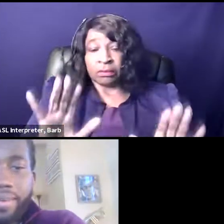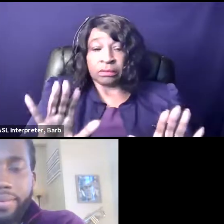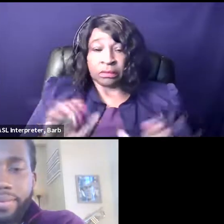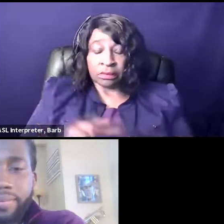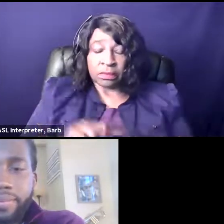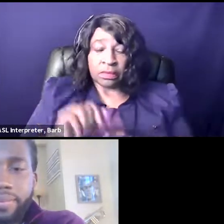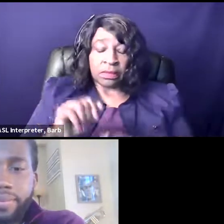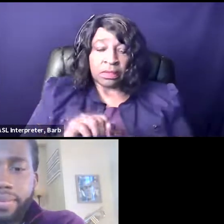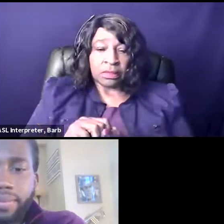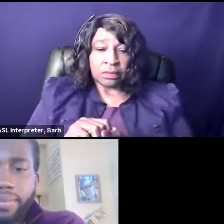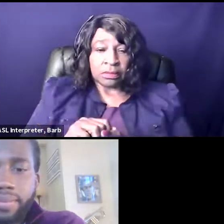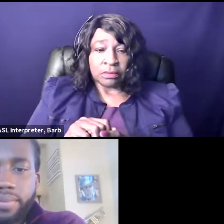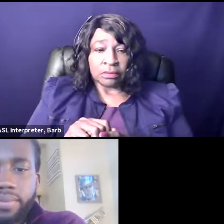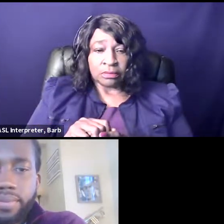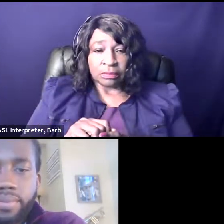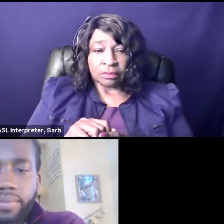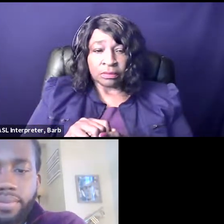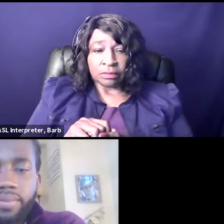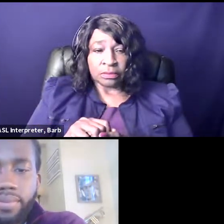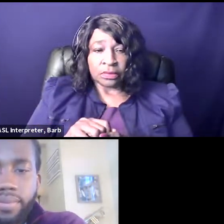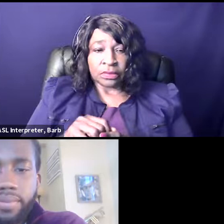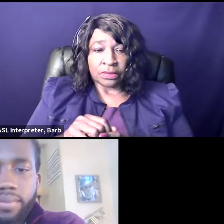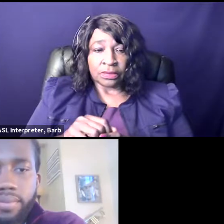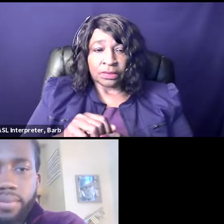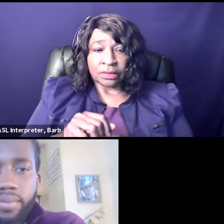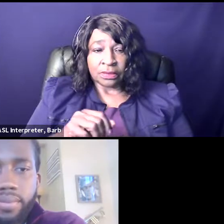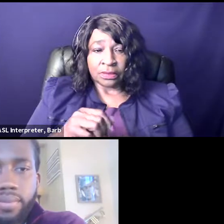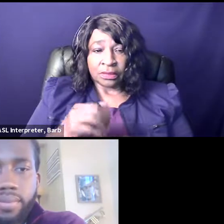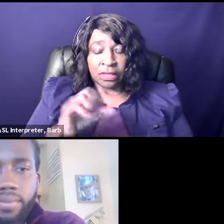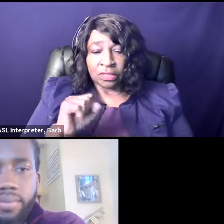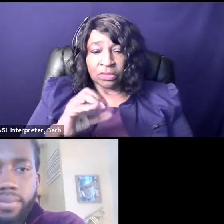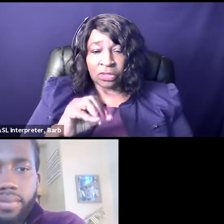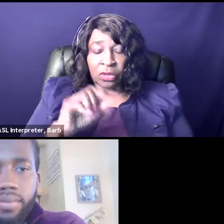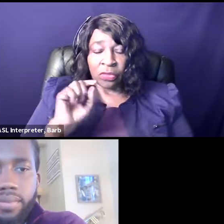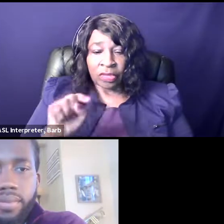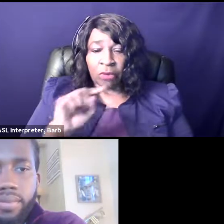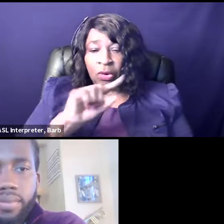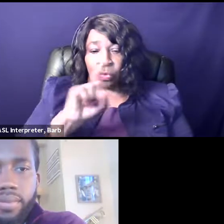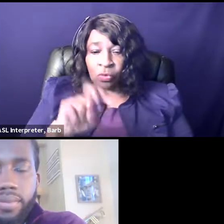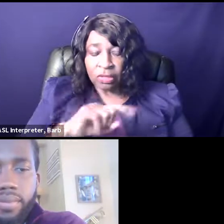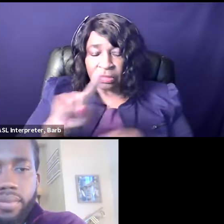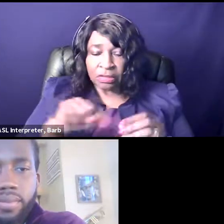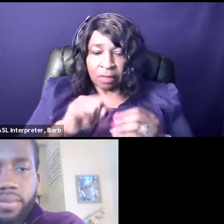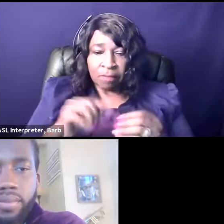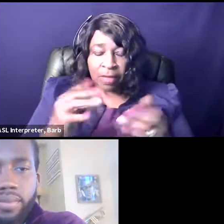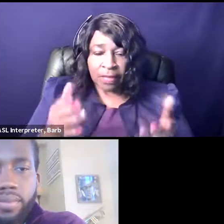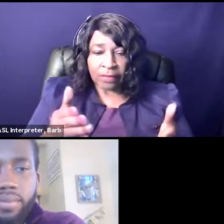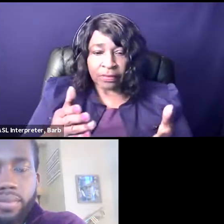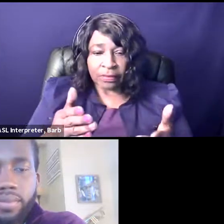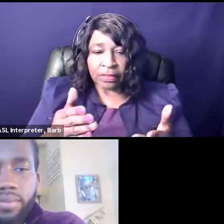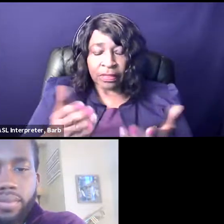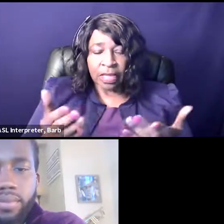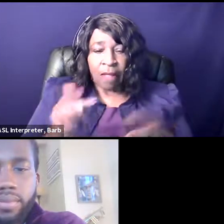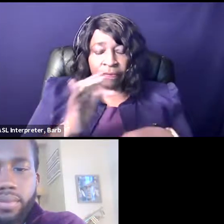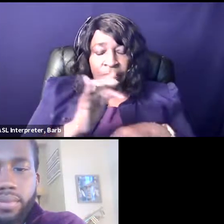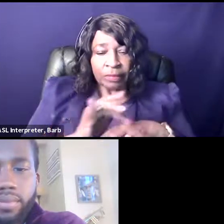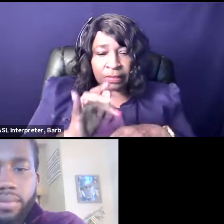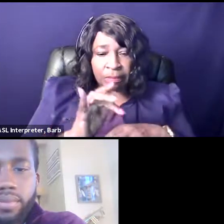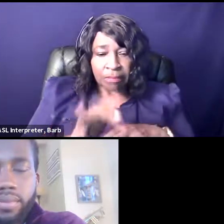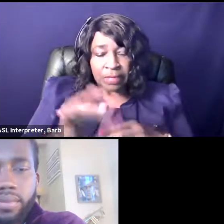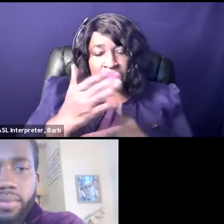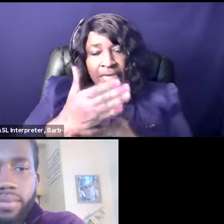so that, we kind of talked in our other questions about kind of the spatial element